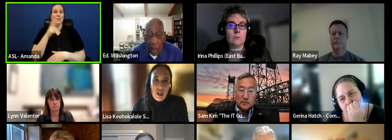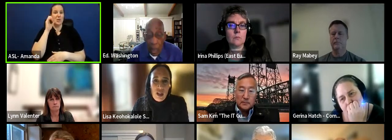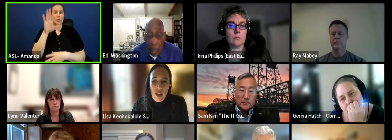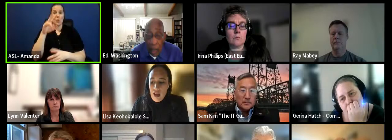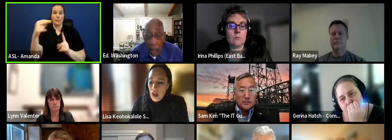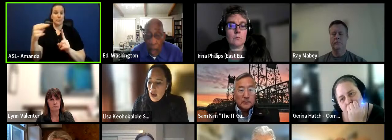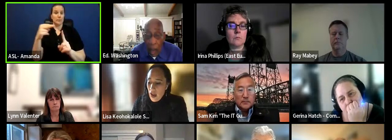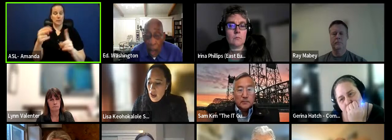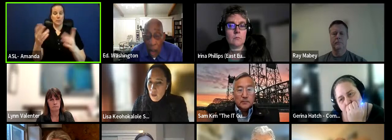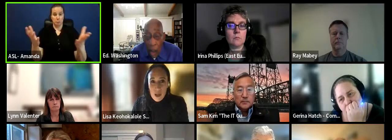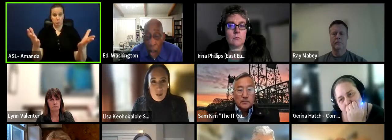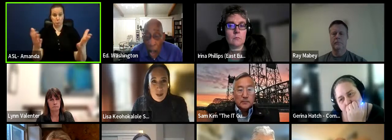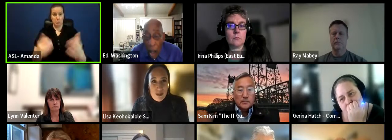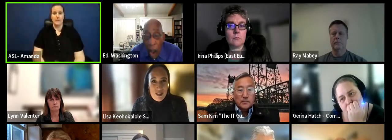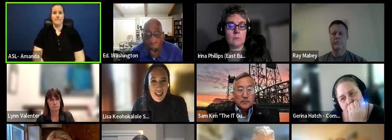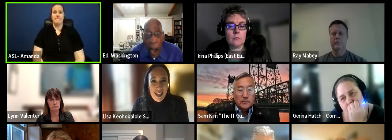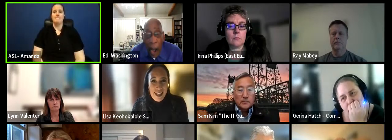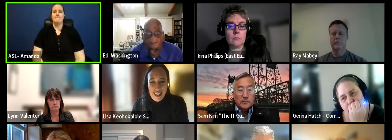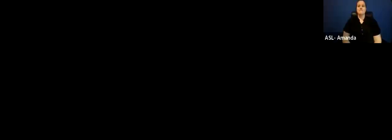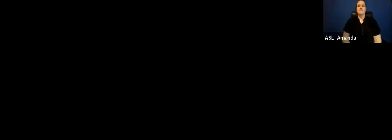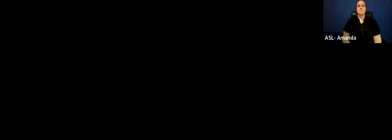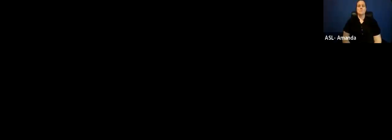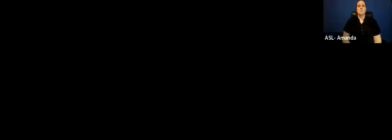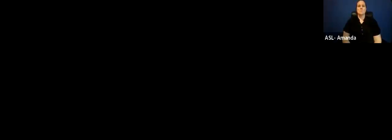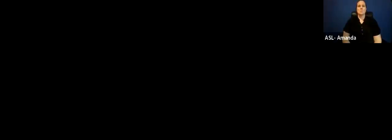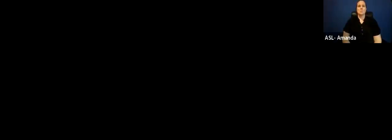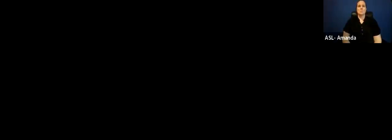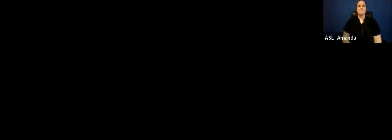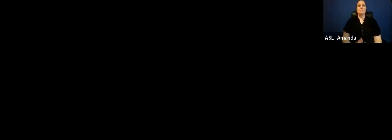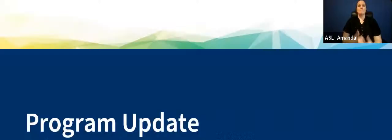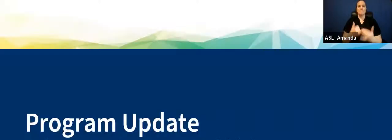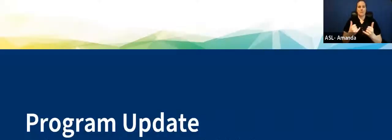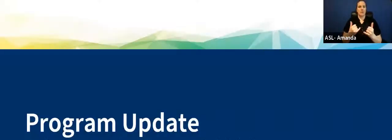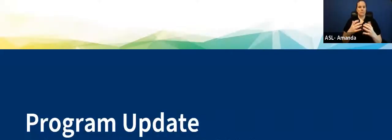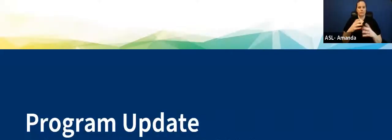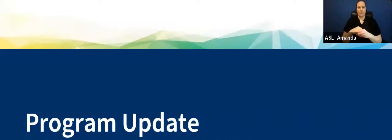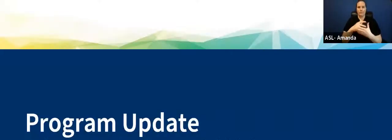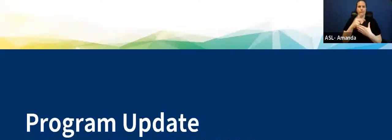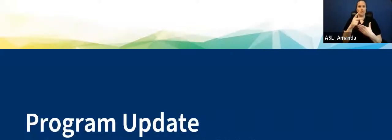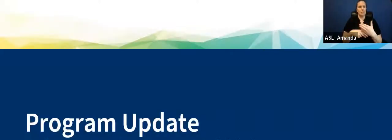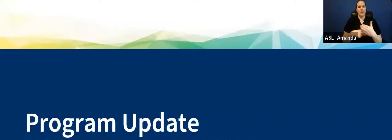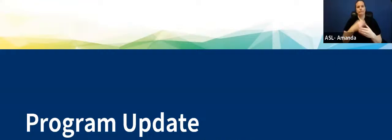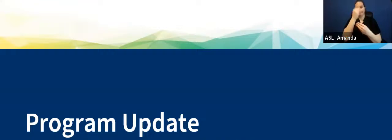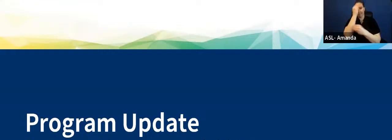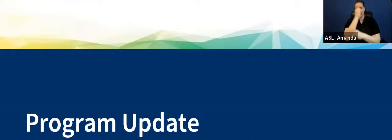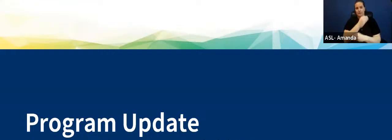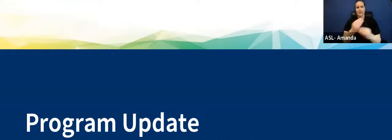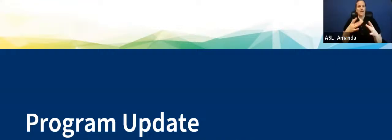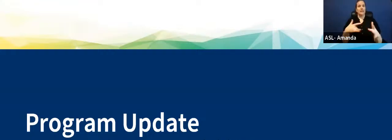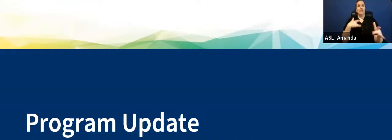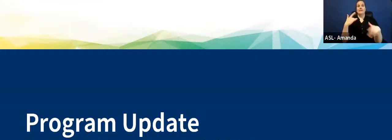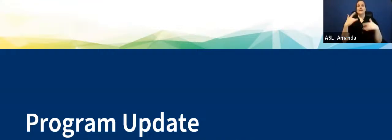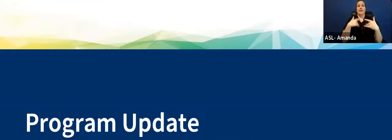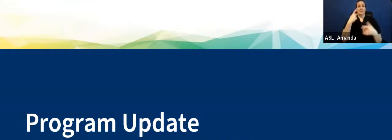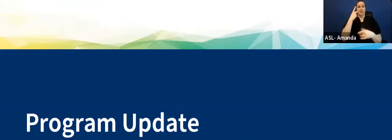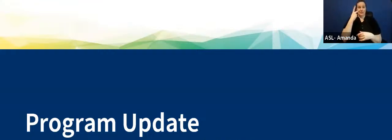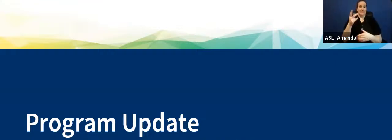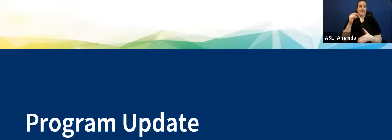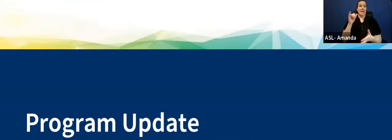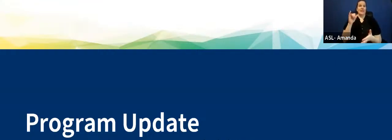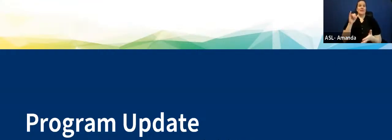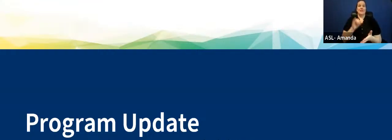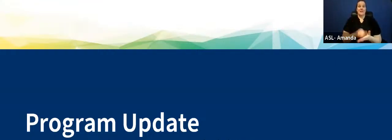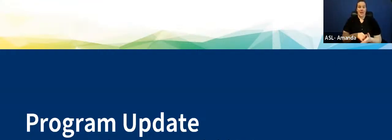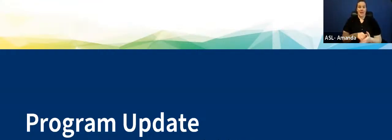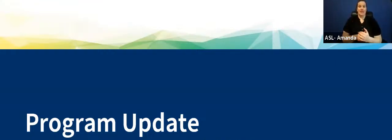perspective. We're going to move into the program update. Excited to see that